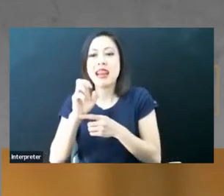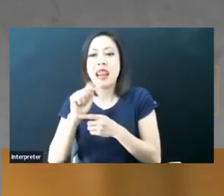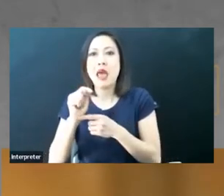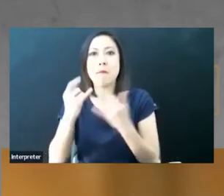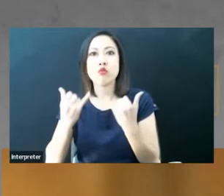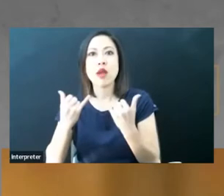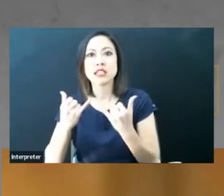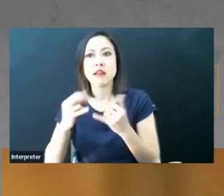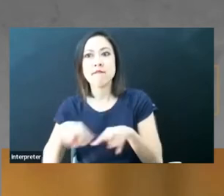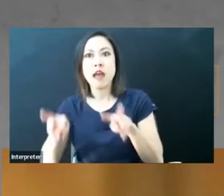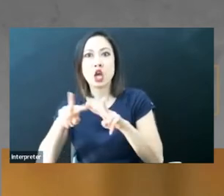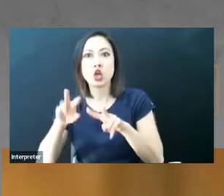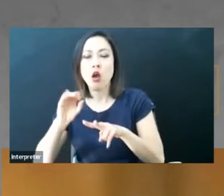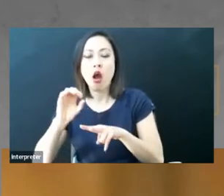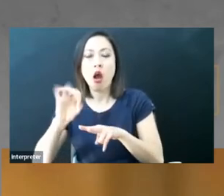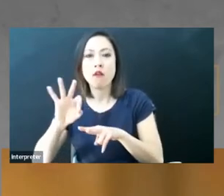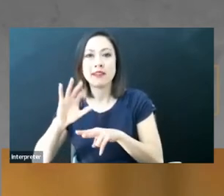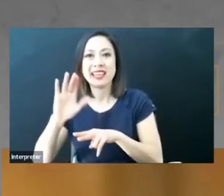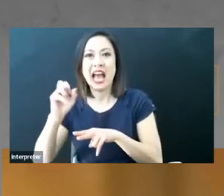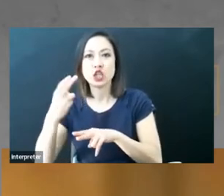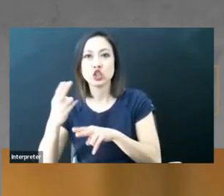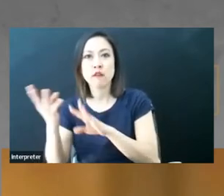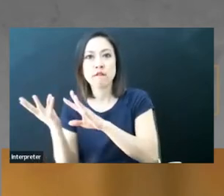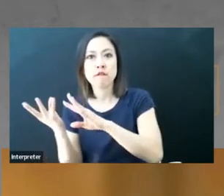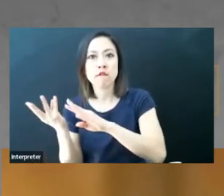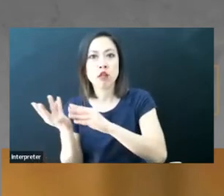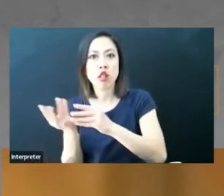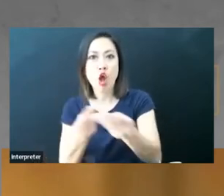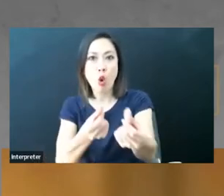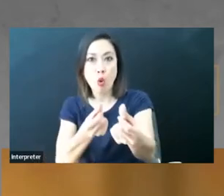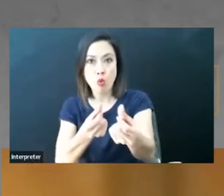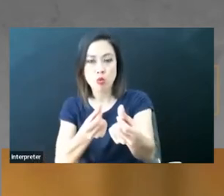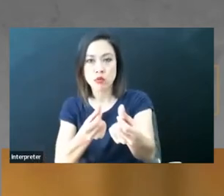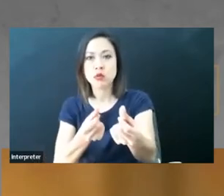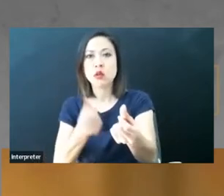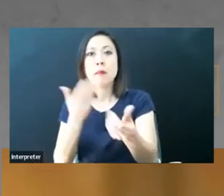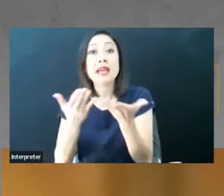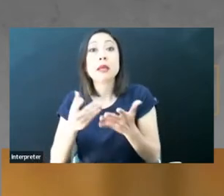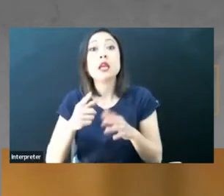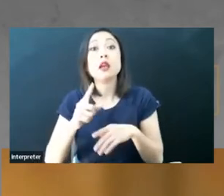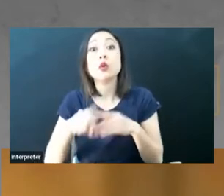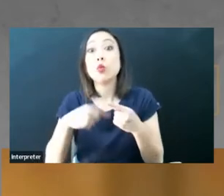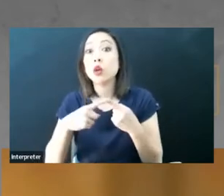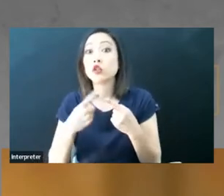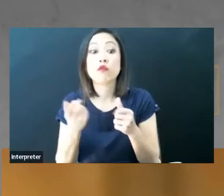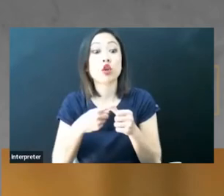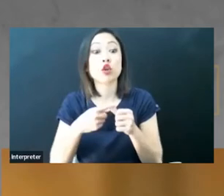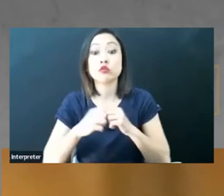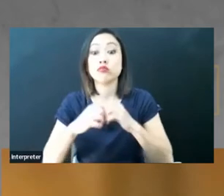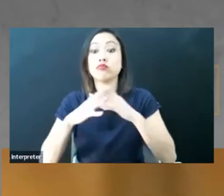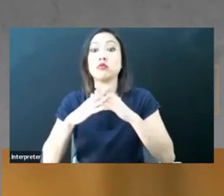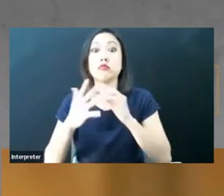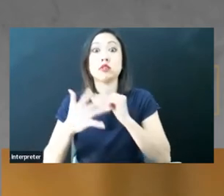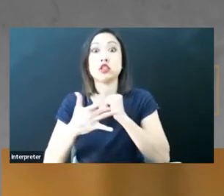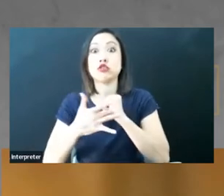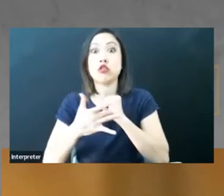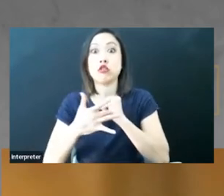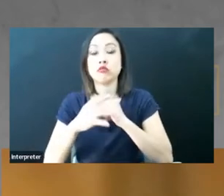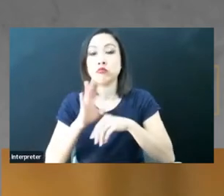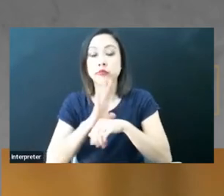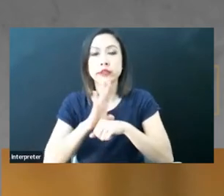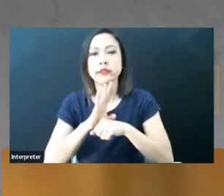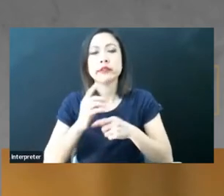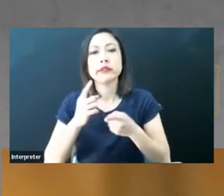may not know what that is in those earliest days when you're in technology, but you want to connect the dots to the future and focus on quality